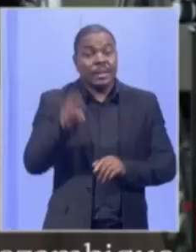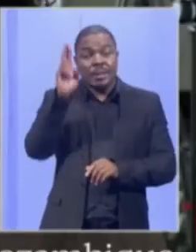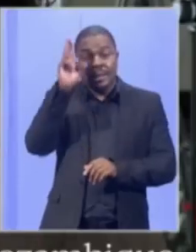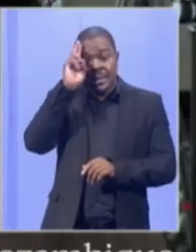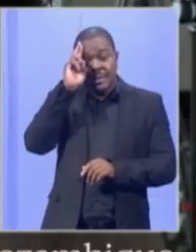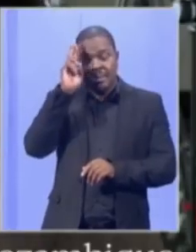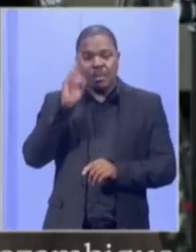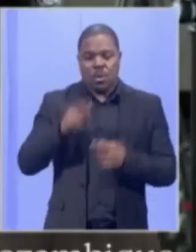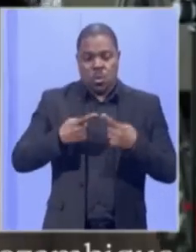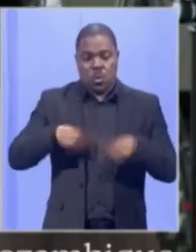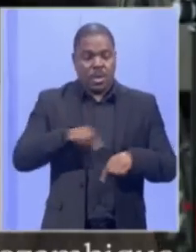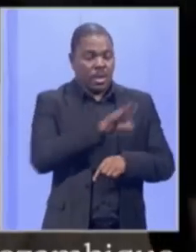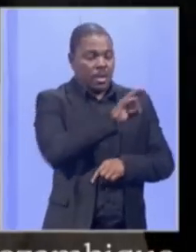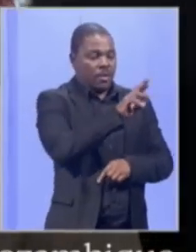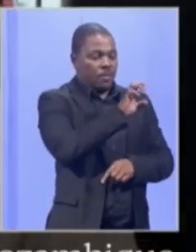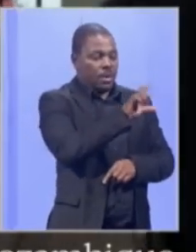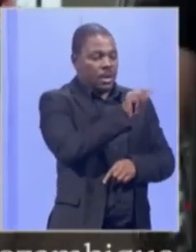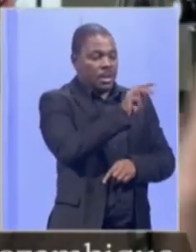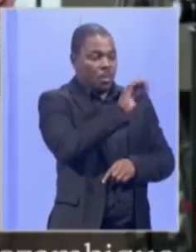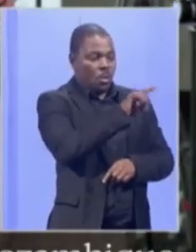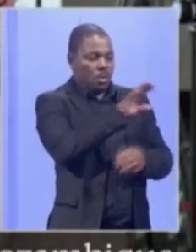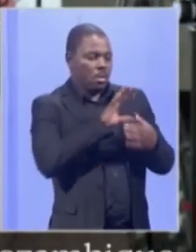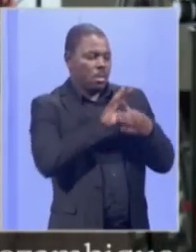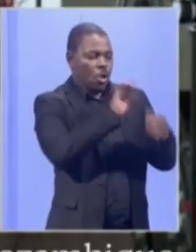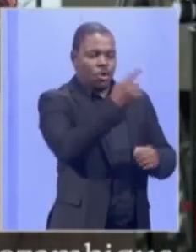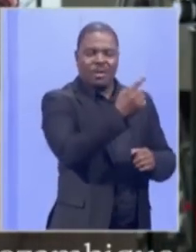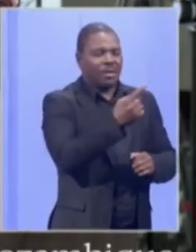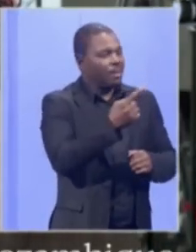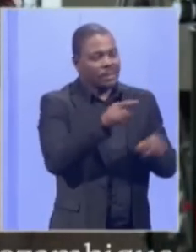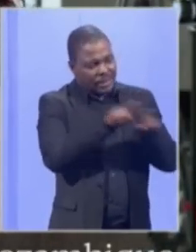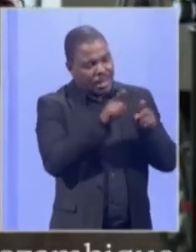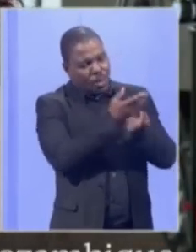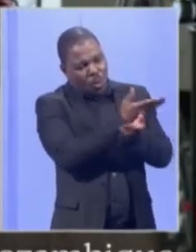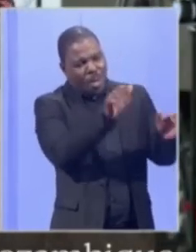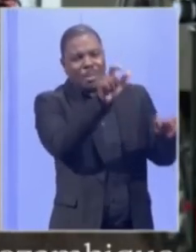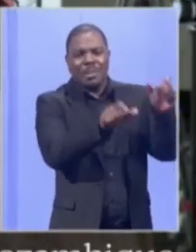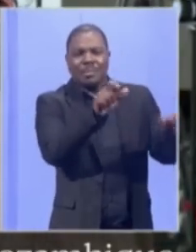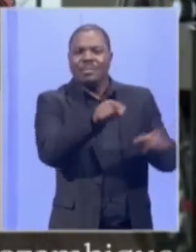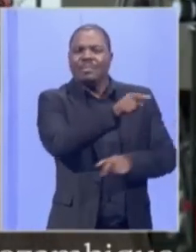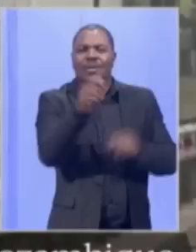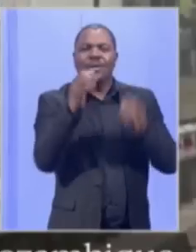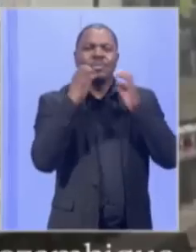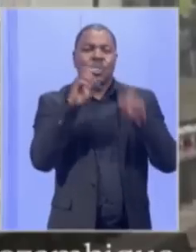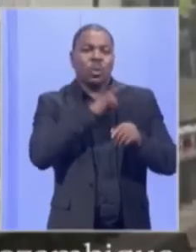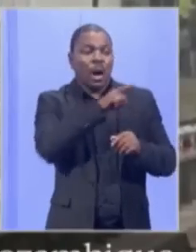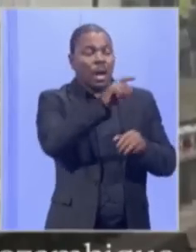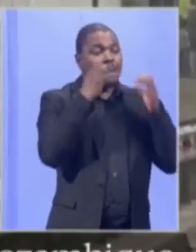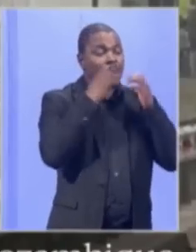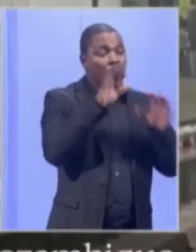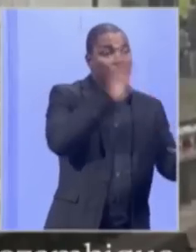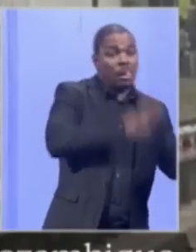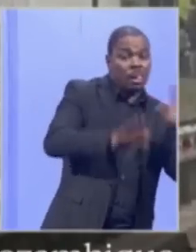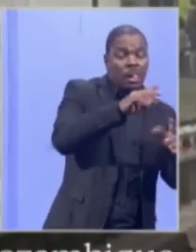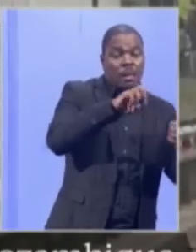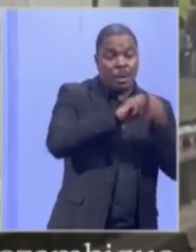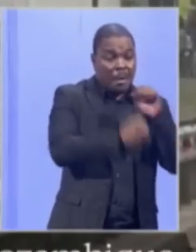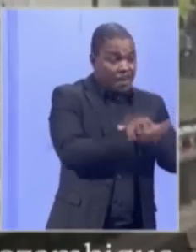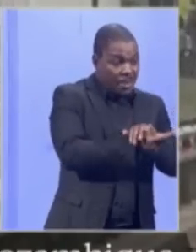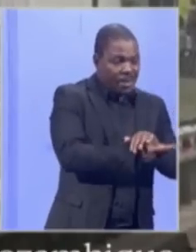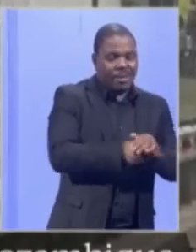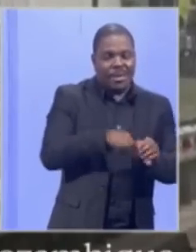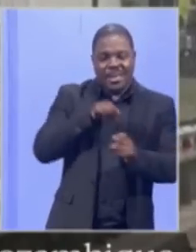have a relationship with Frelimo, we have a relationship with the people of Mozambique, because any instability in Mozambique also does have an